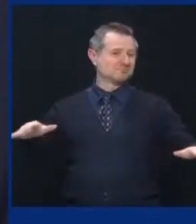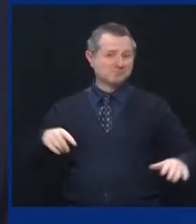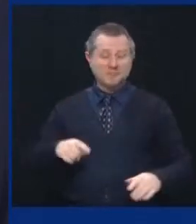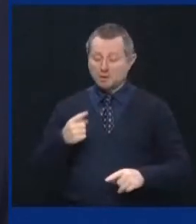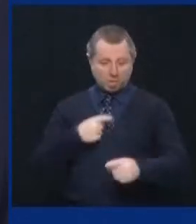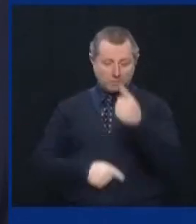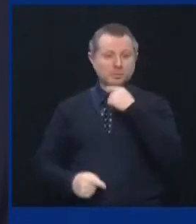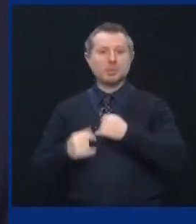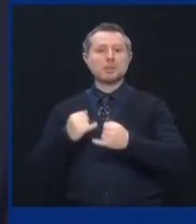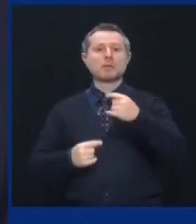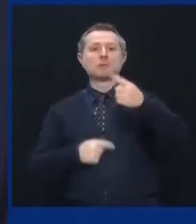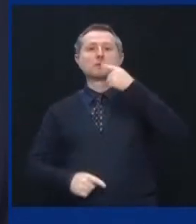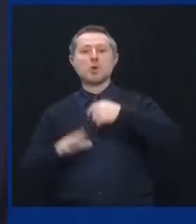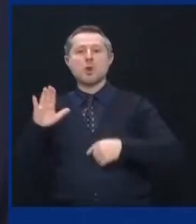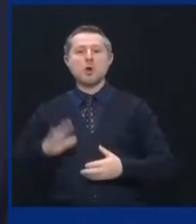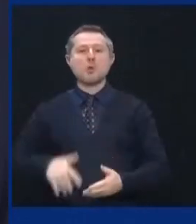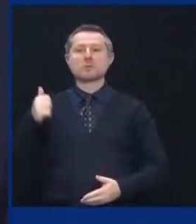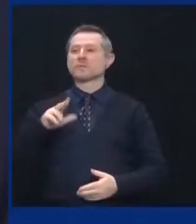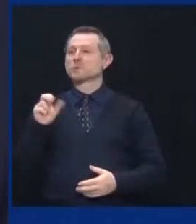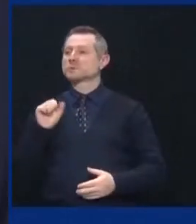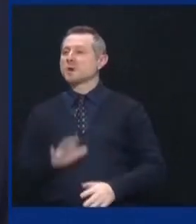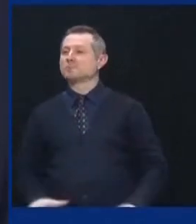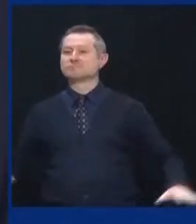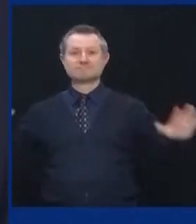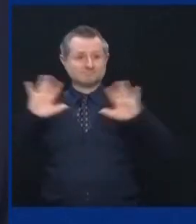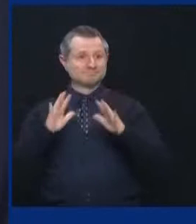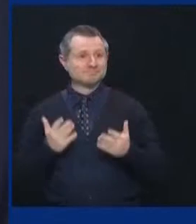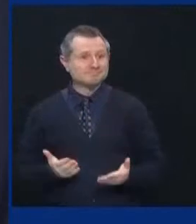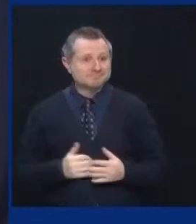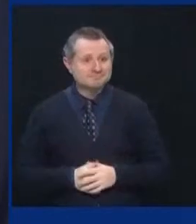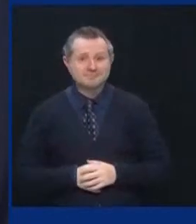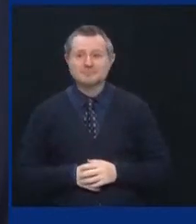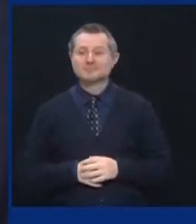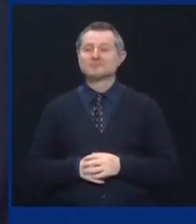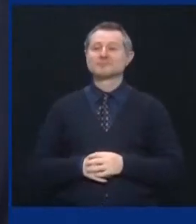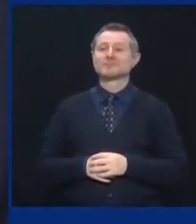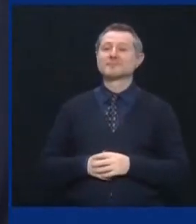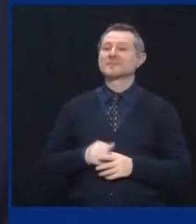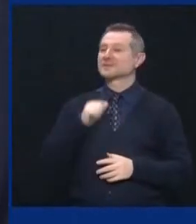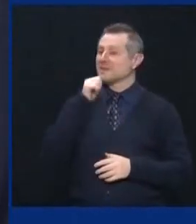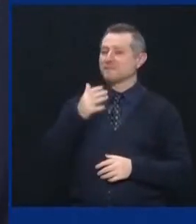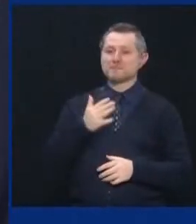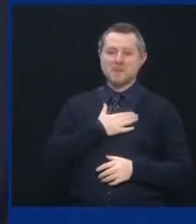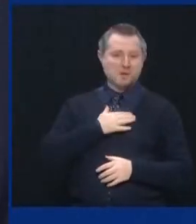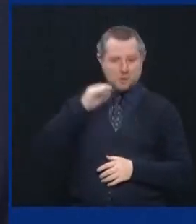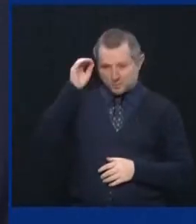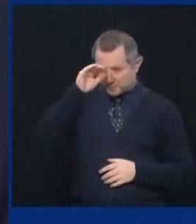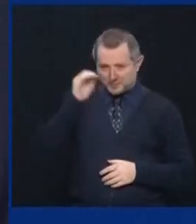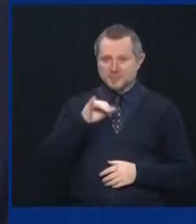lowest. That's a fact. It's not a political fact. It's not an opinion. It's a fact.